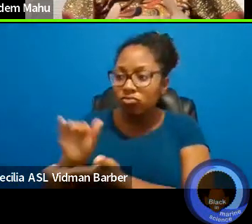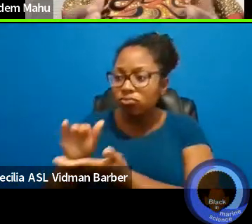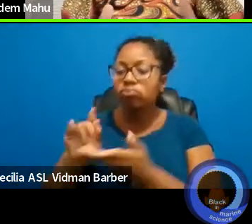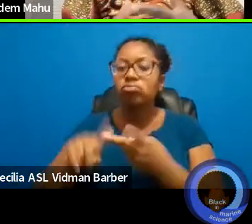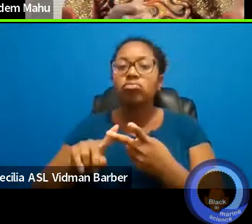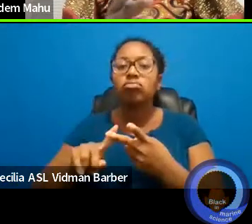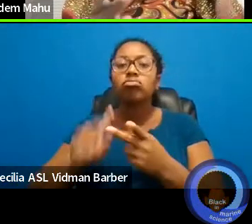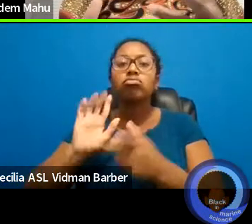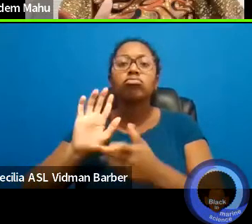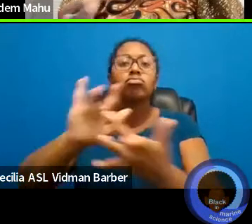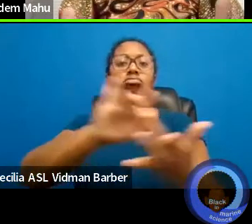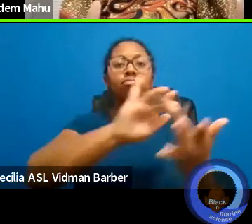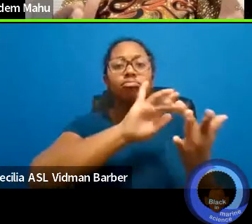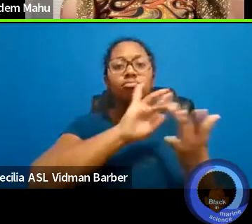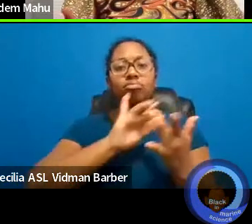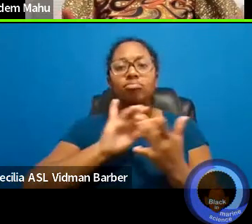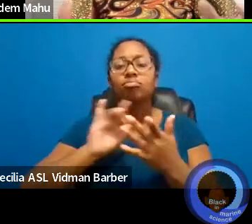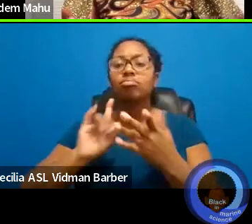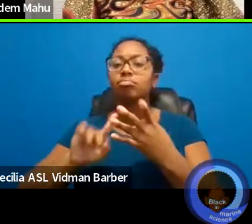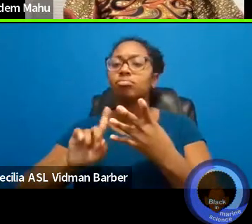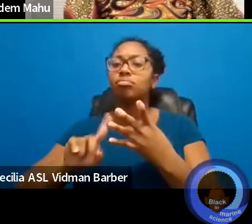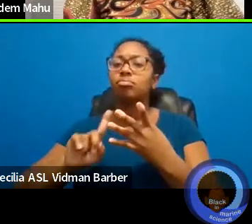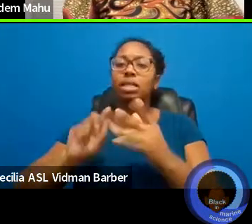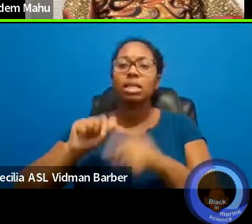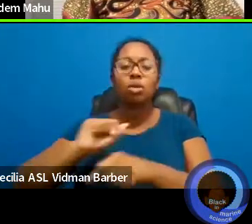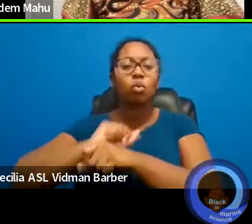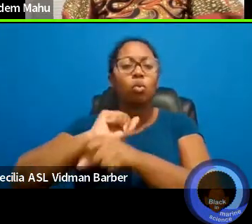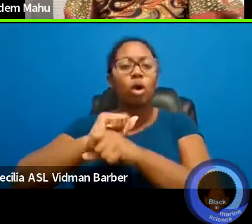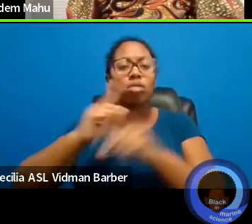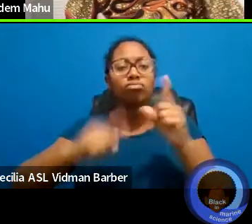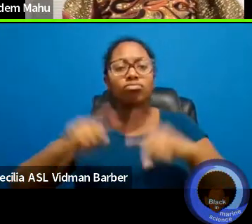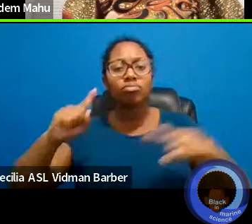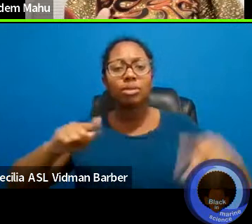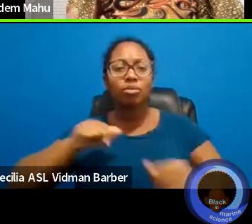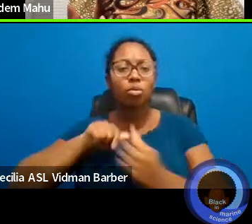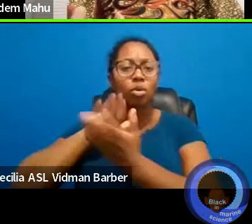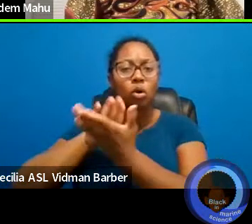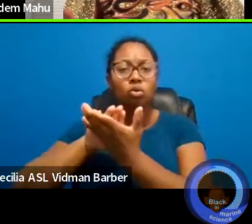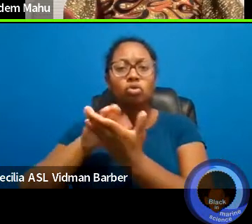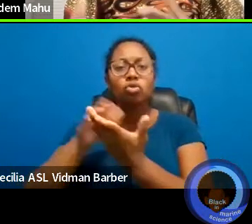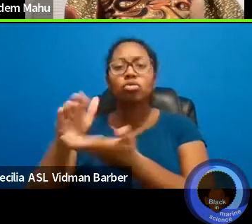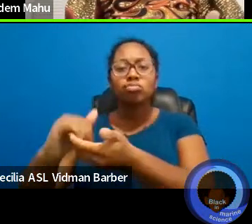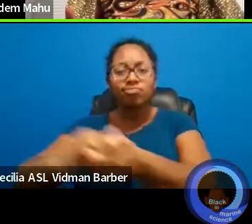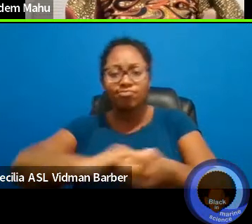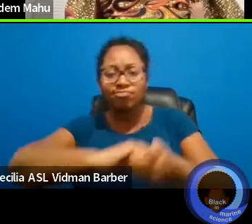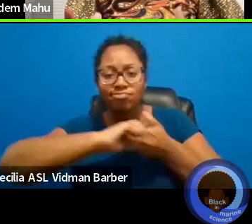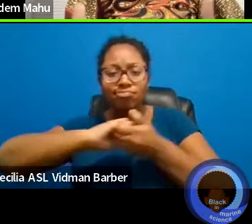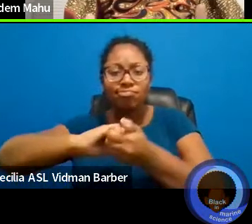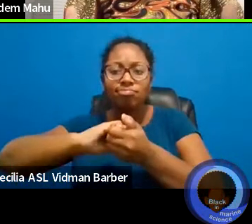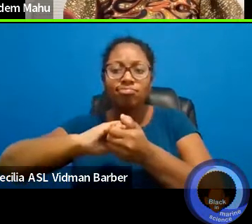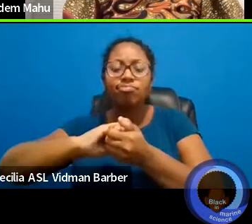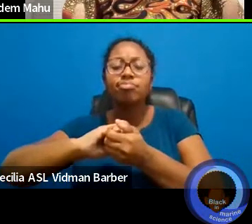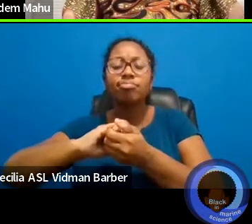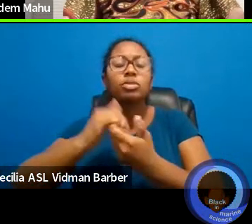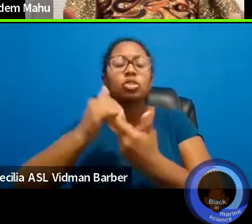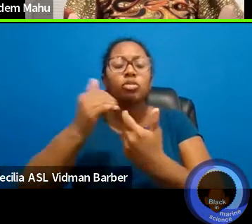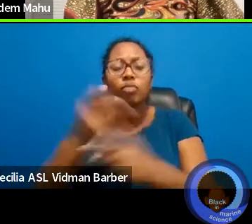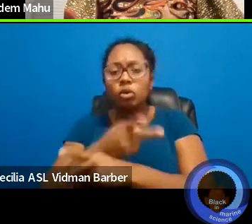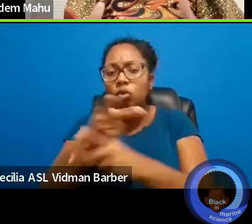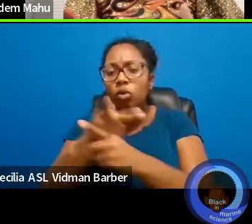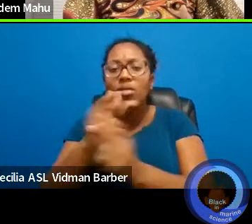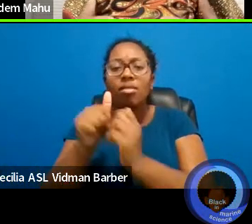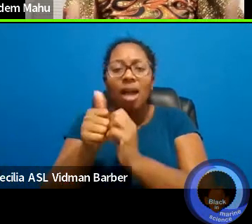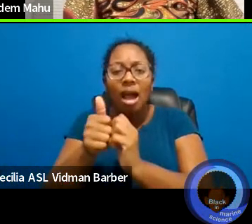we can work in different ways to sort of get some of the logistics that we need to be